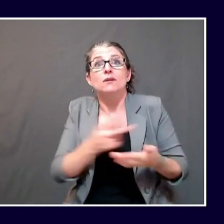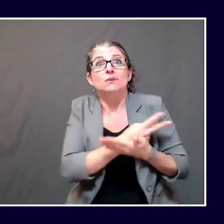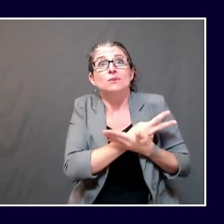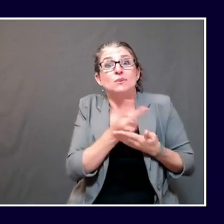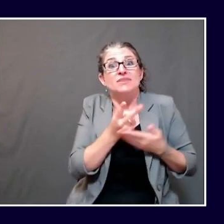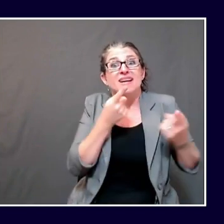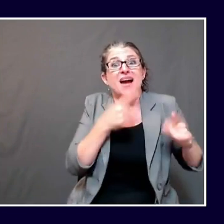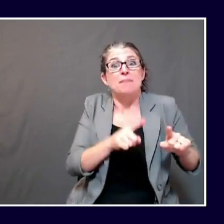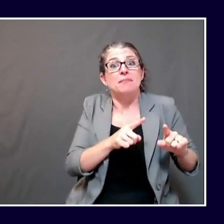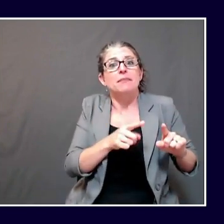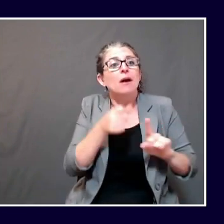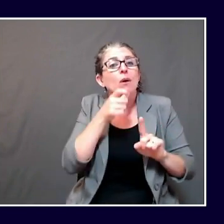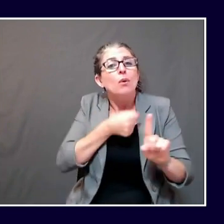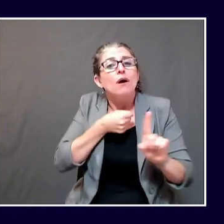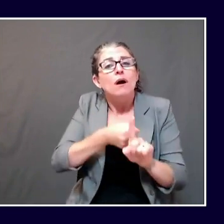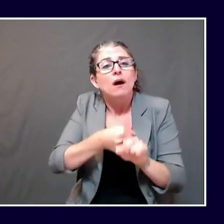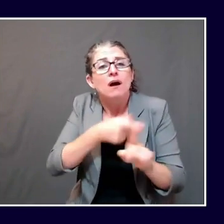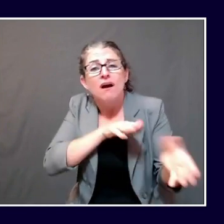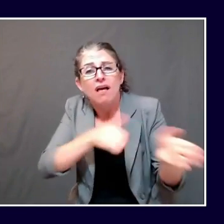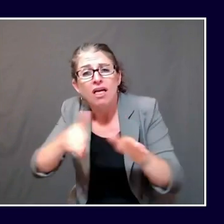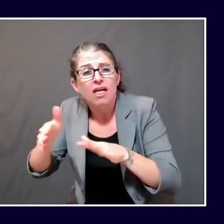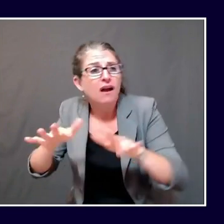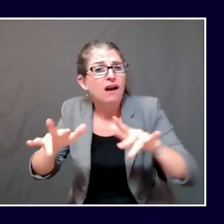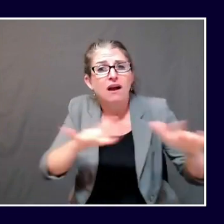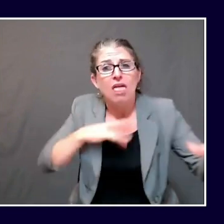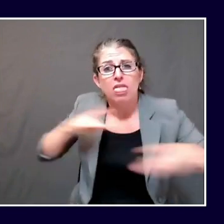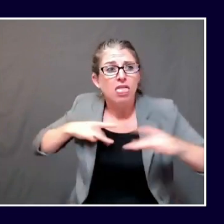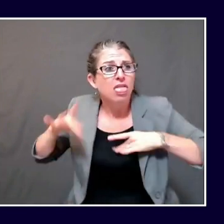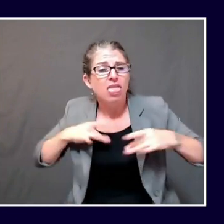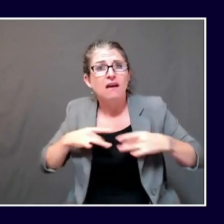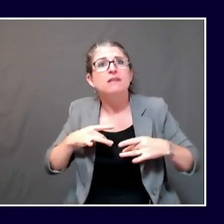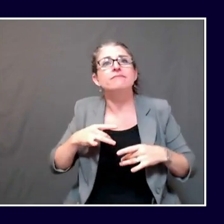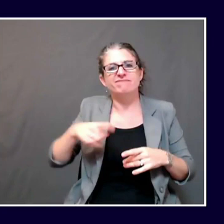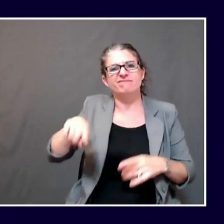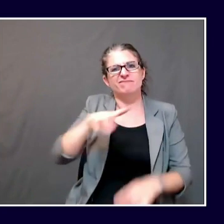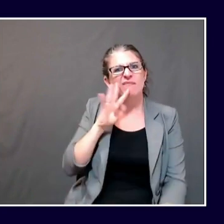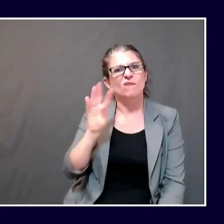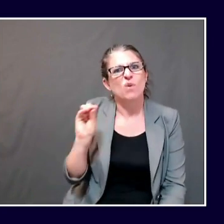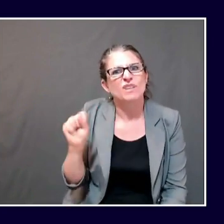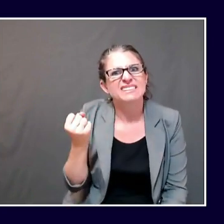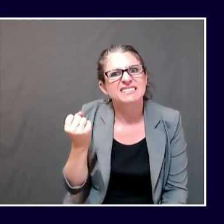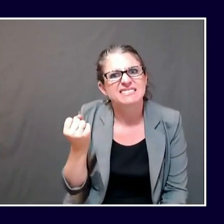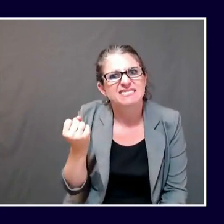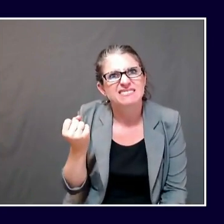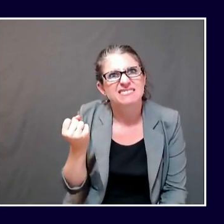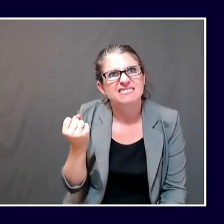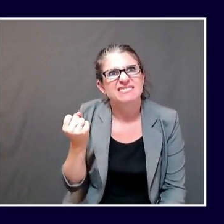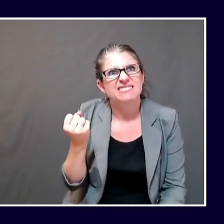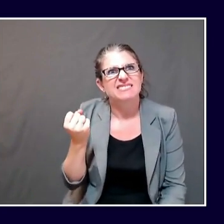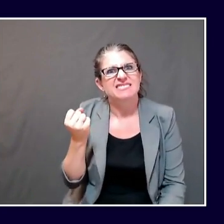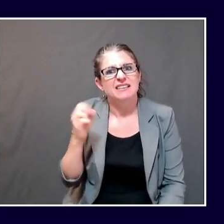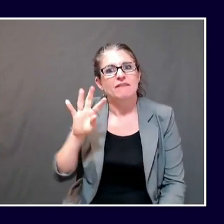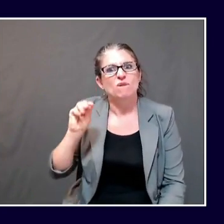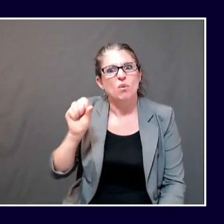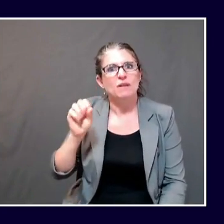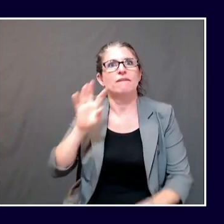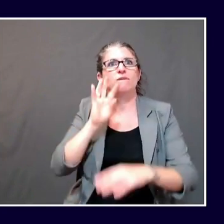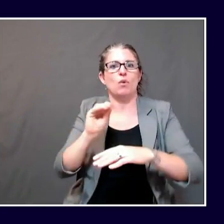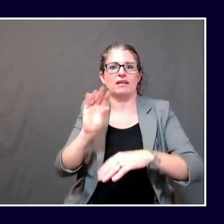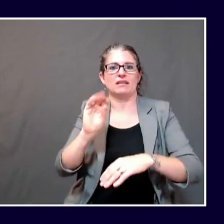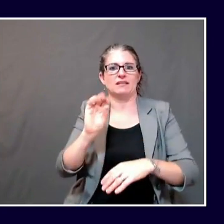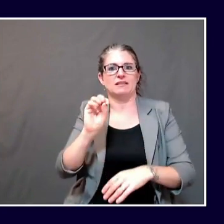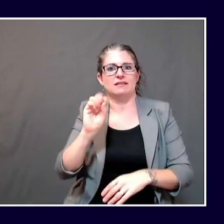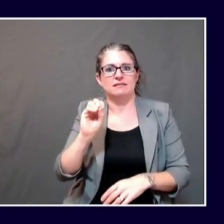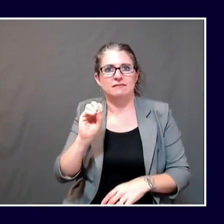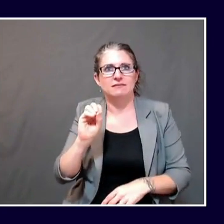40. Back in March, April, and May, however, the average age was 51.